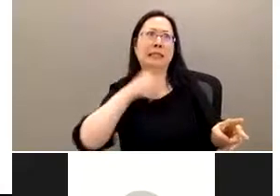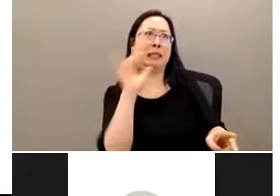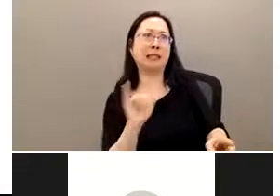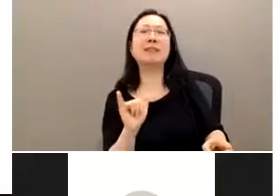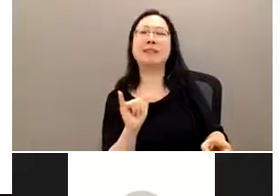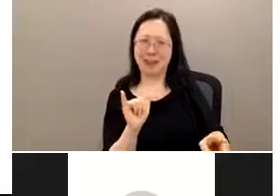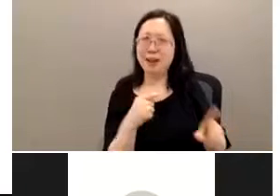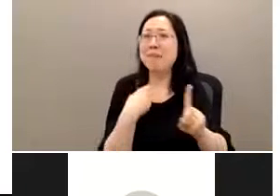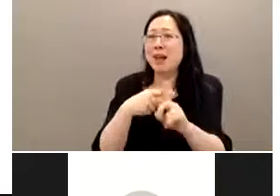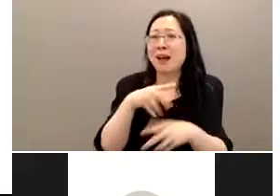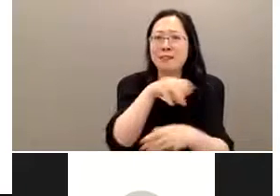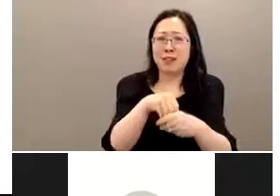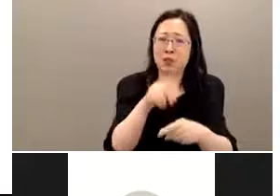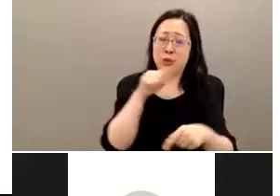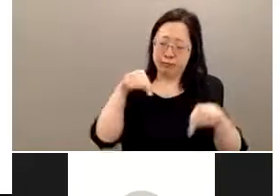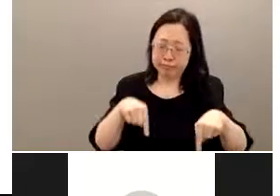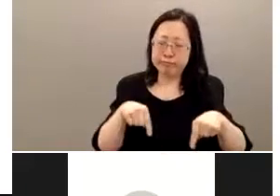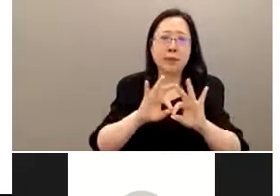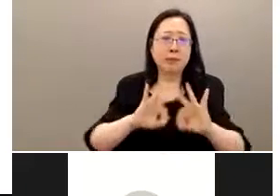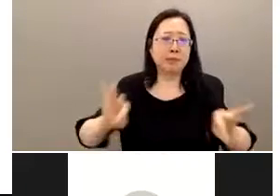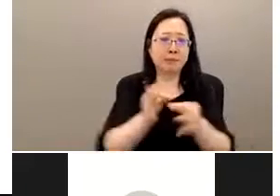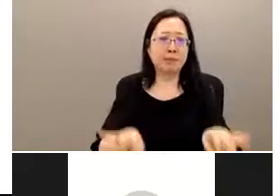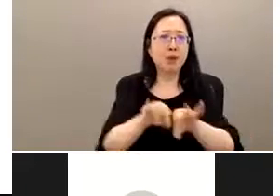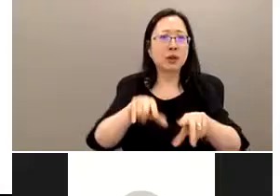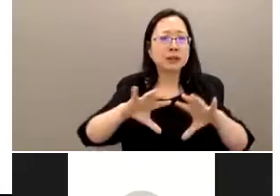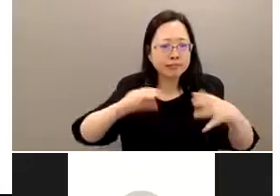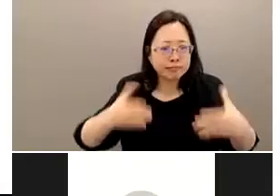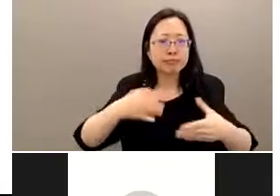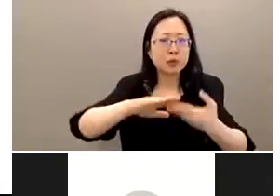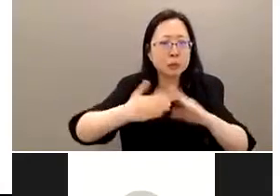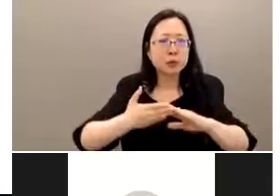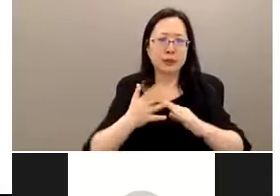live in a supportive and kind community.